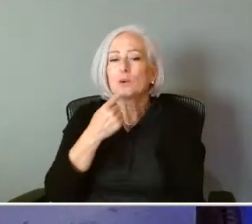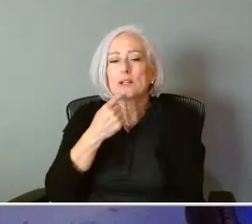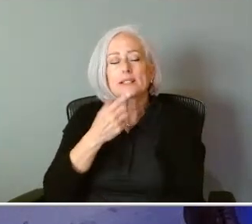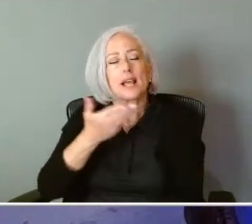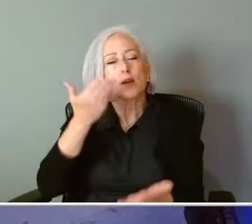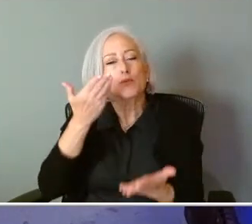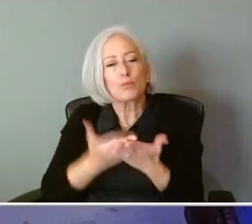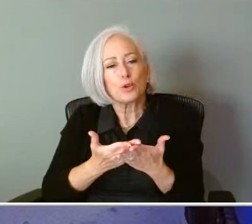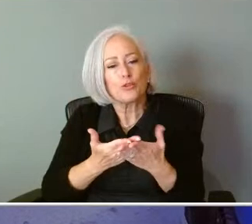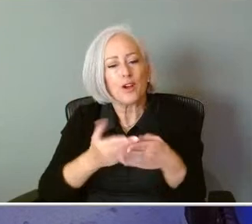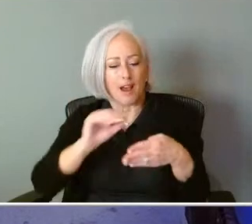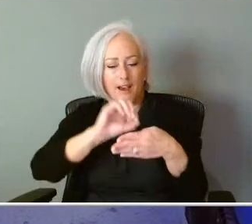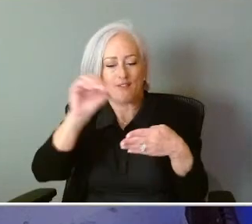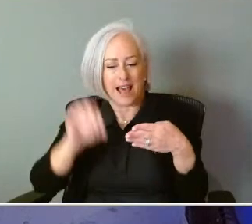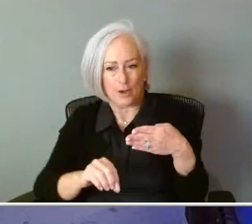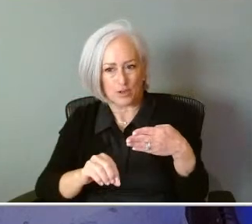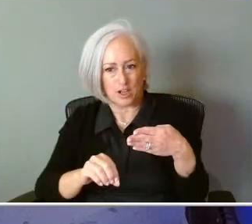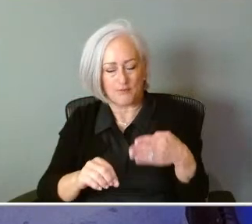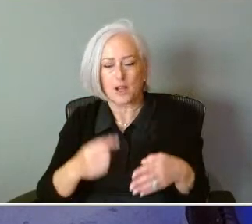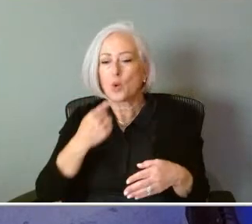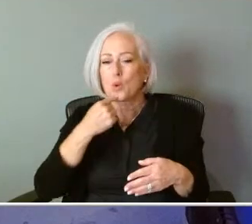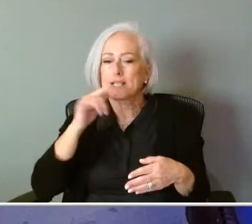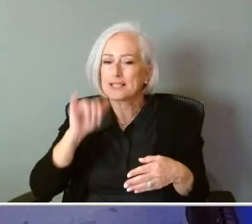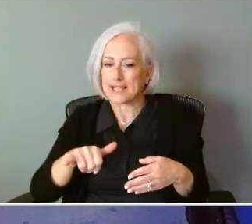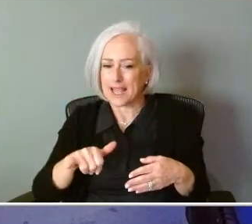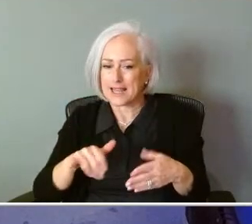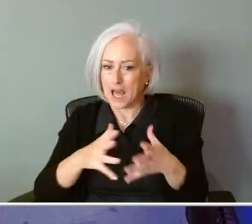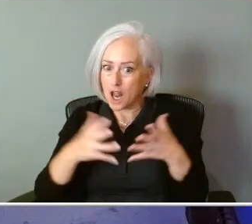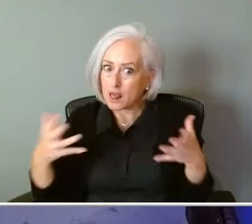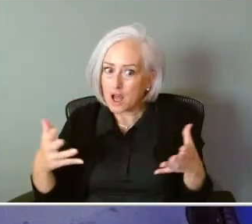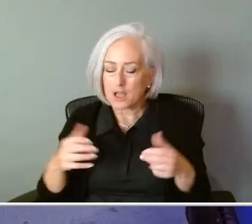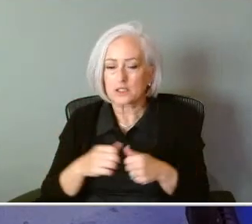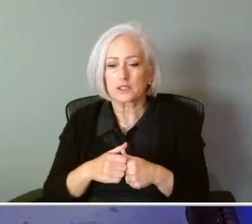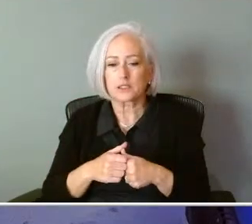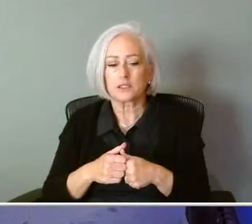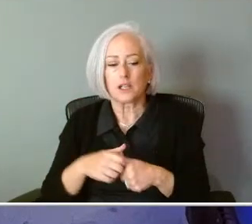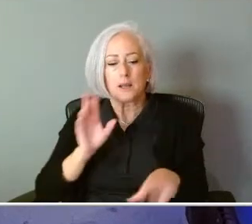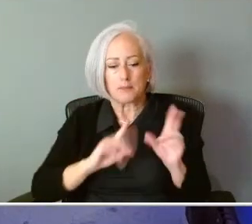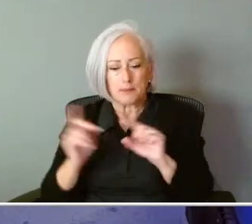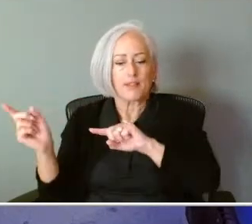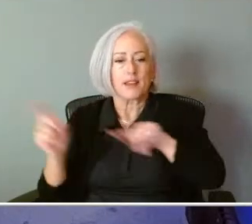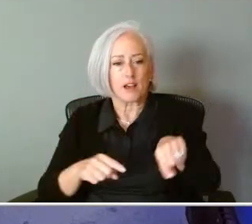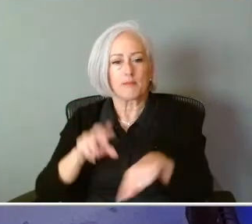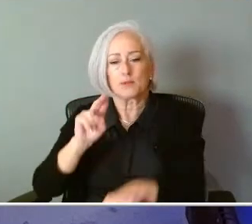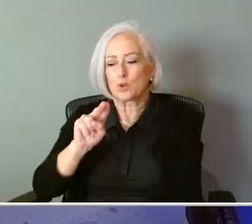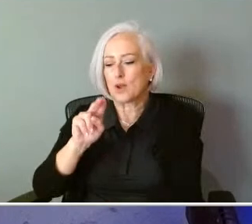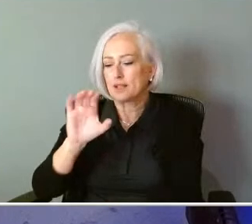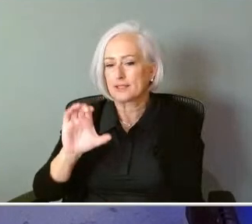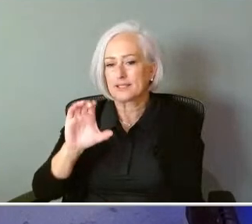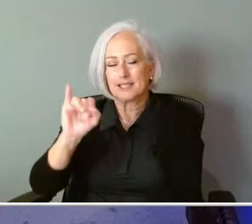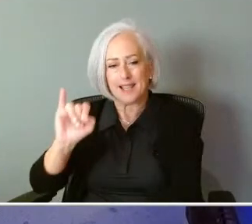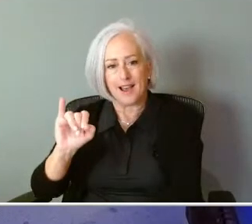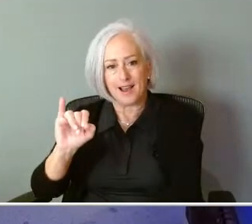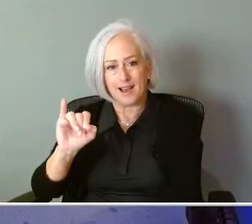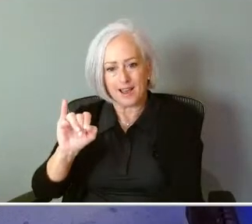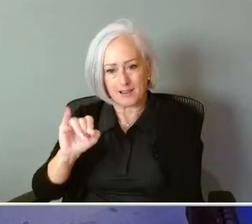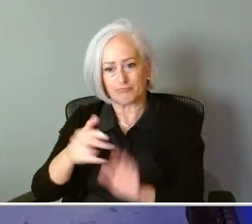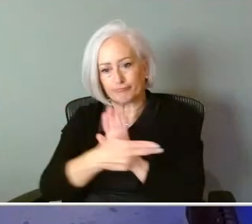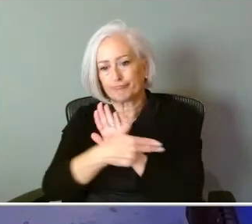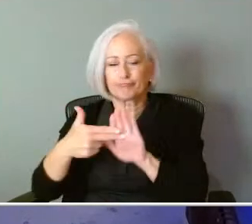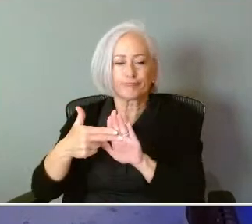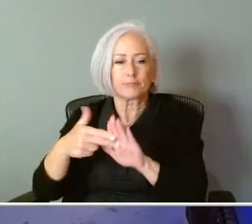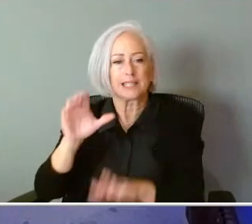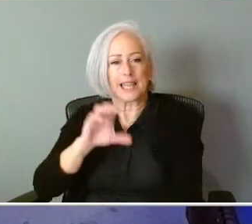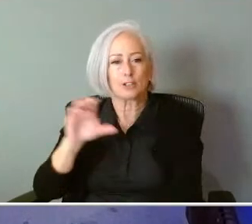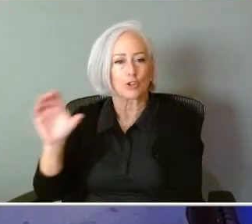for patients. We say that a lot on this program, that people who come to an NCI designated cancer center, they have better outcomes when they get